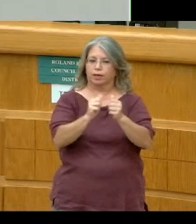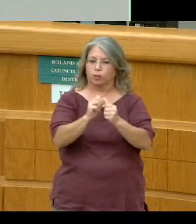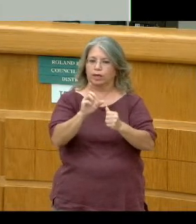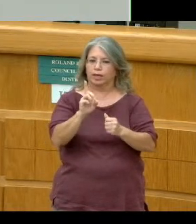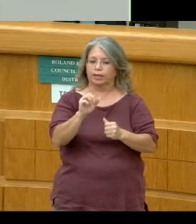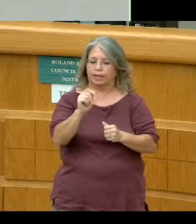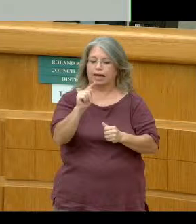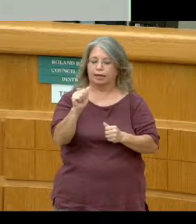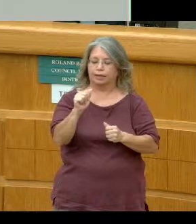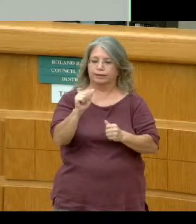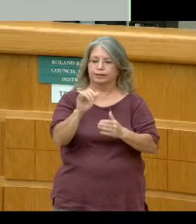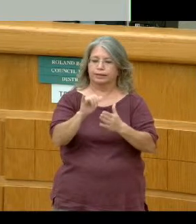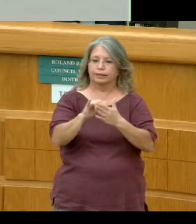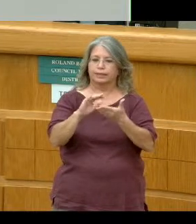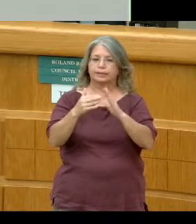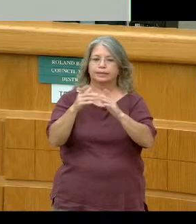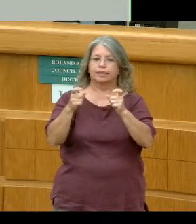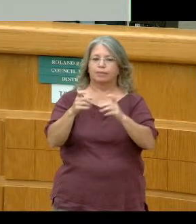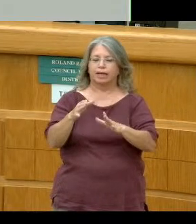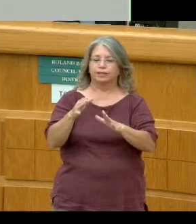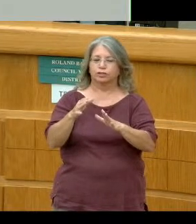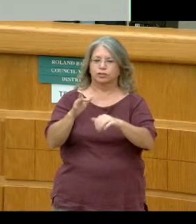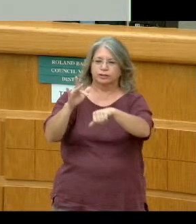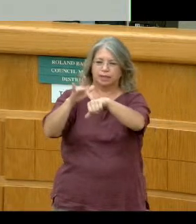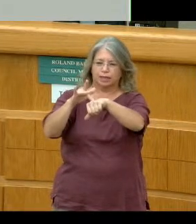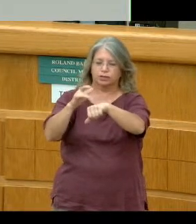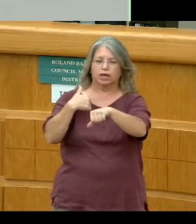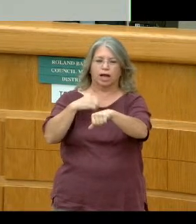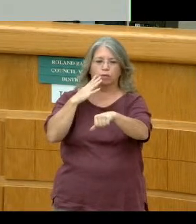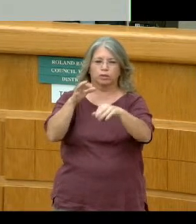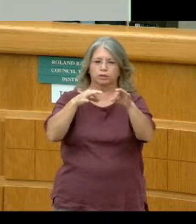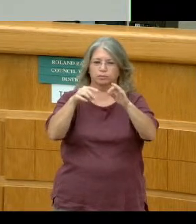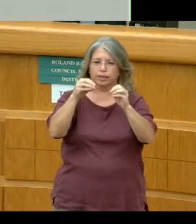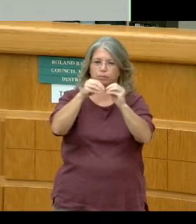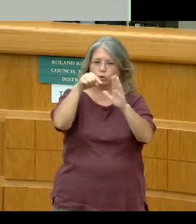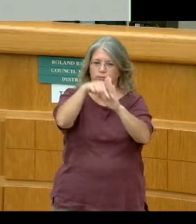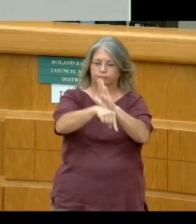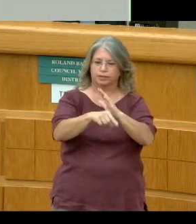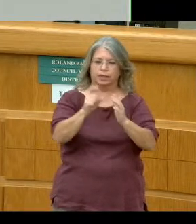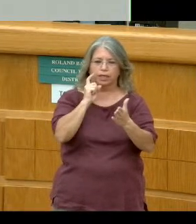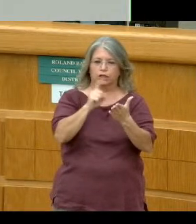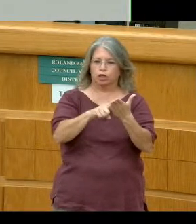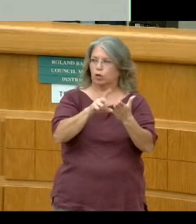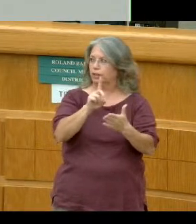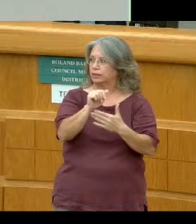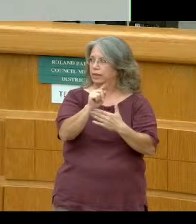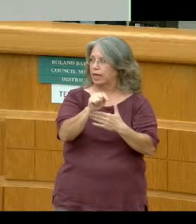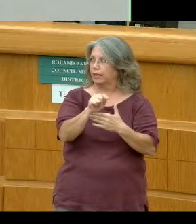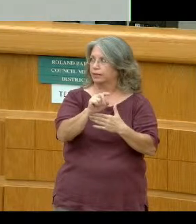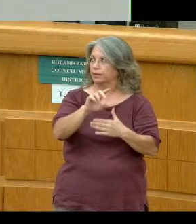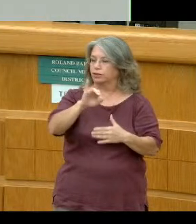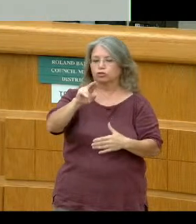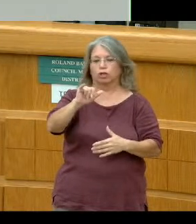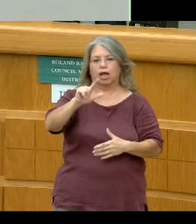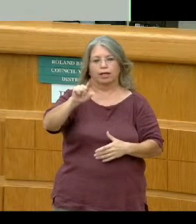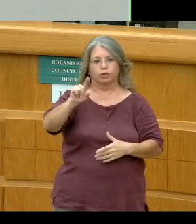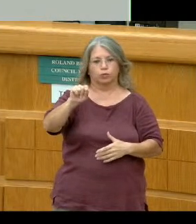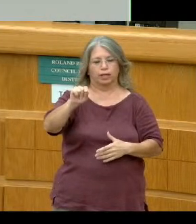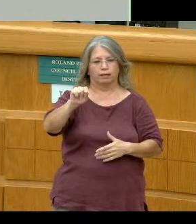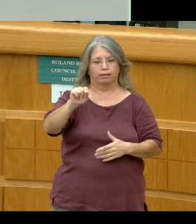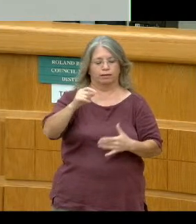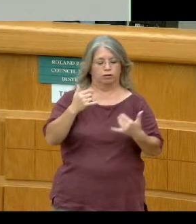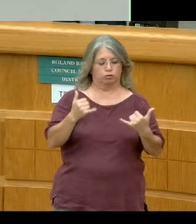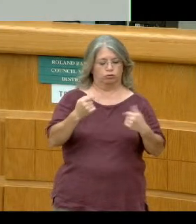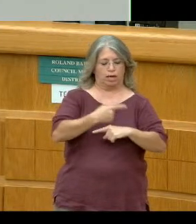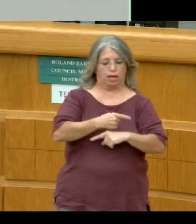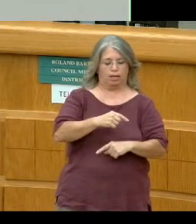touch upon. I'm going to get into it a little bit more deeply. So if you notice, the date here is 7/20, and today is